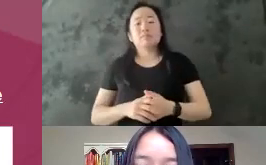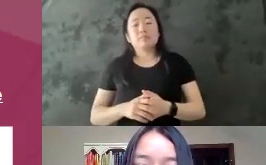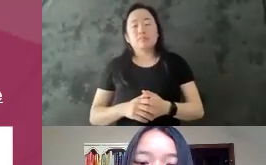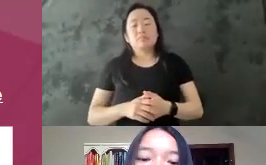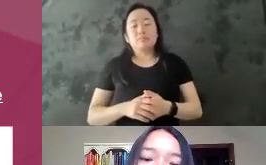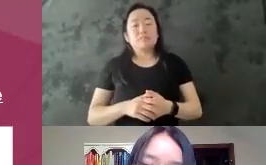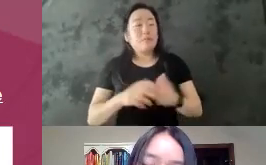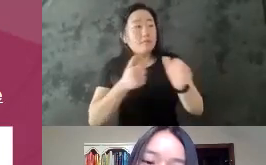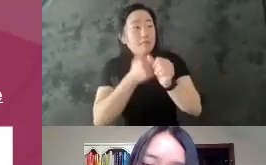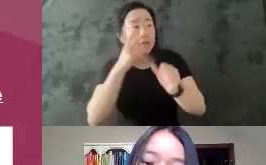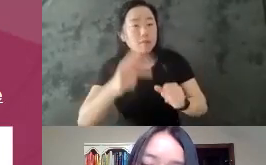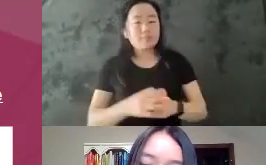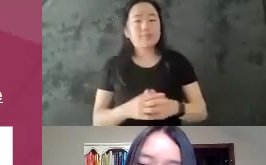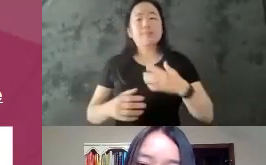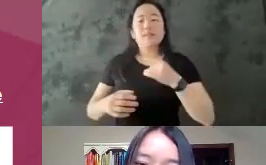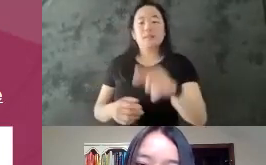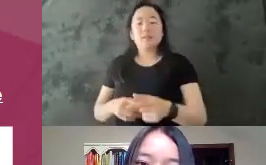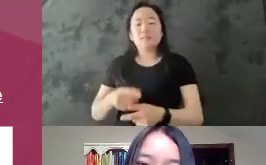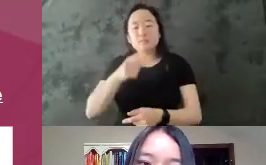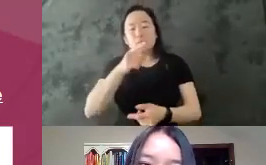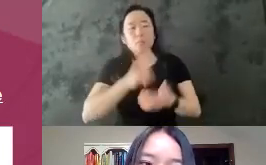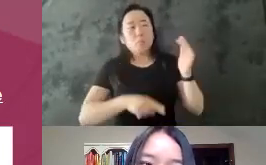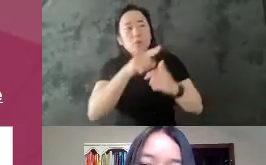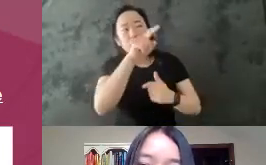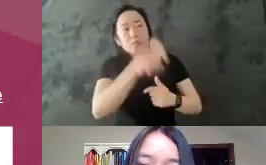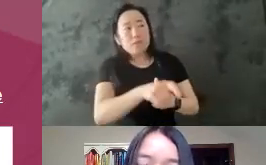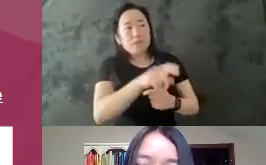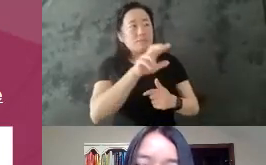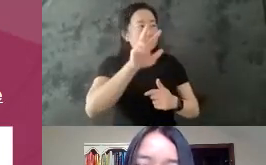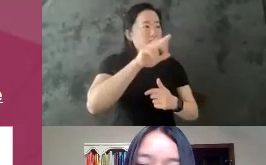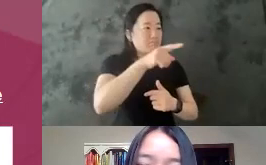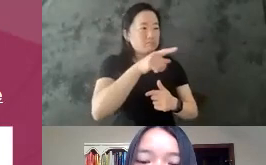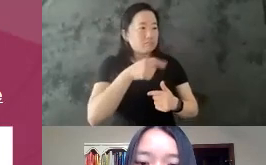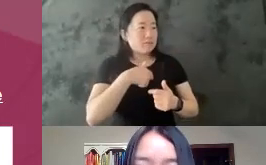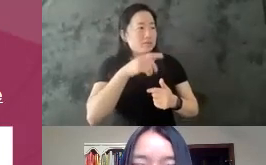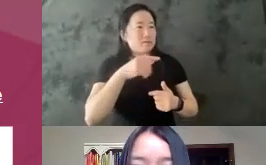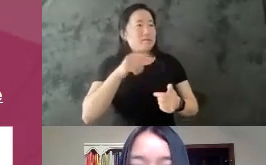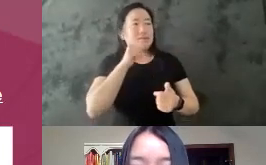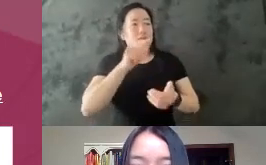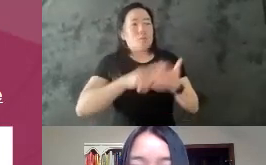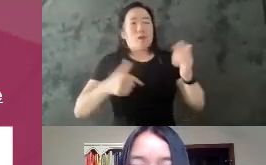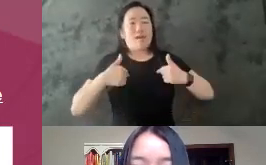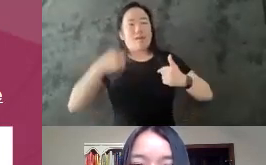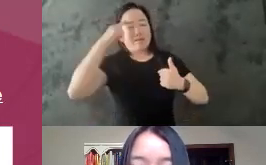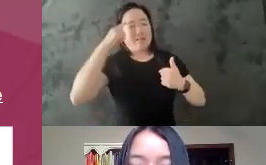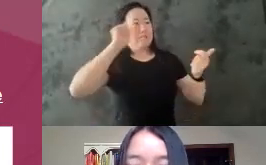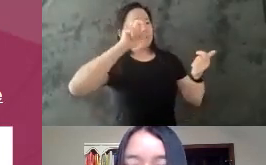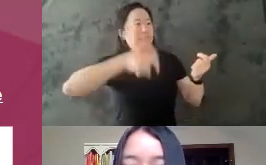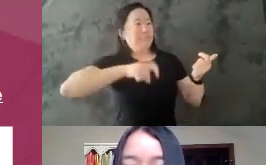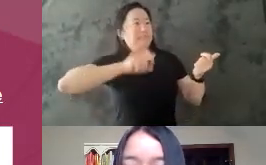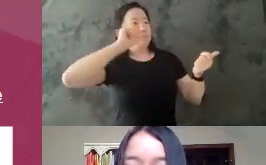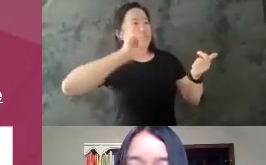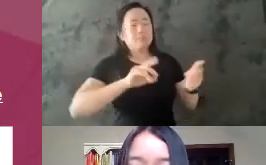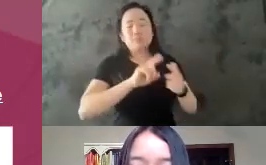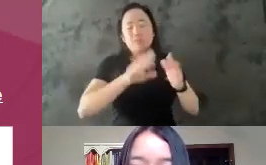I like this one, asking what the victim needs and building a plan around their needs rather than what you think they need. And that's exactly right. That's